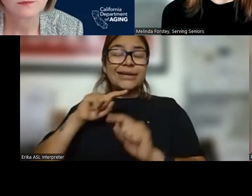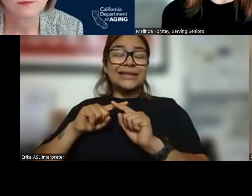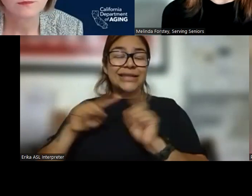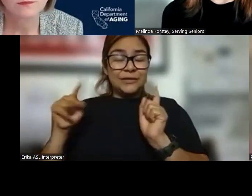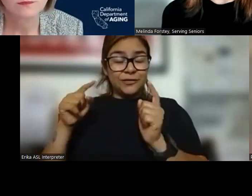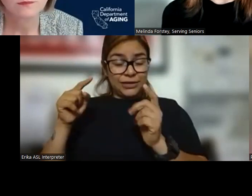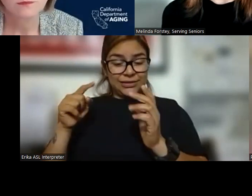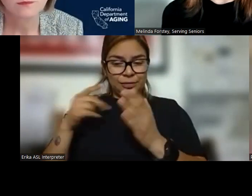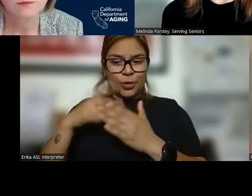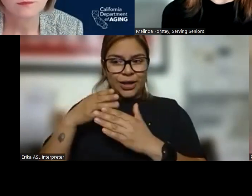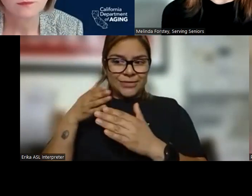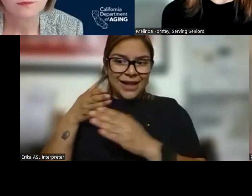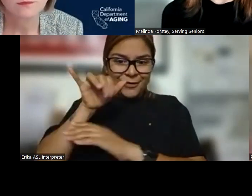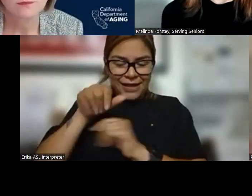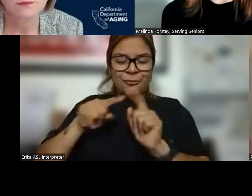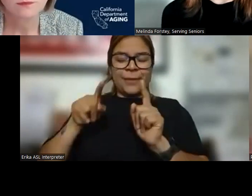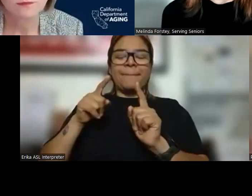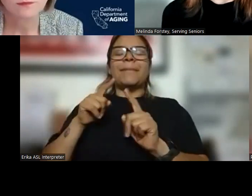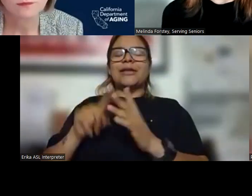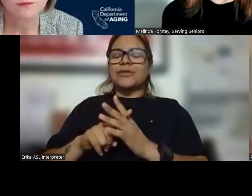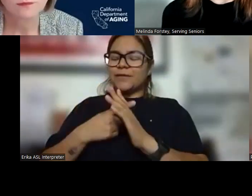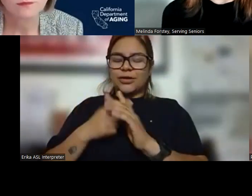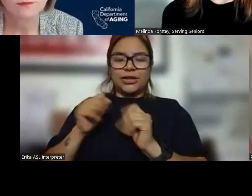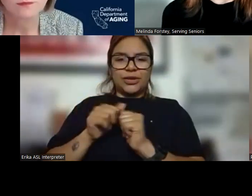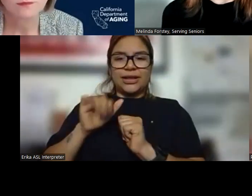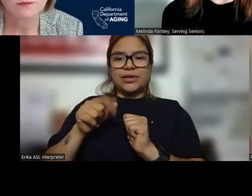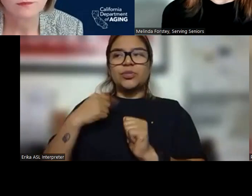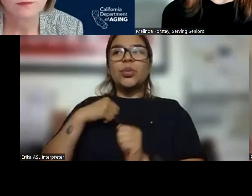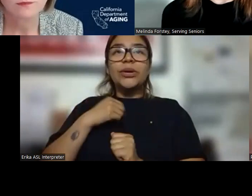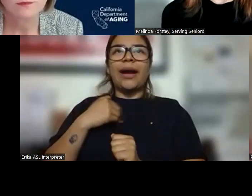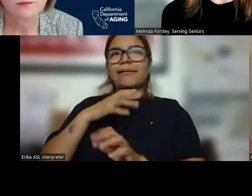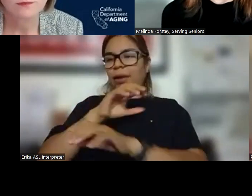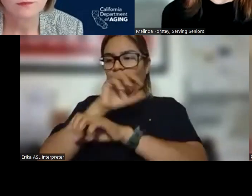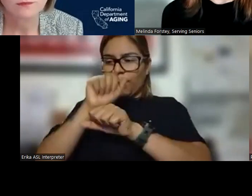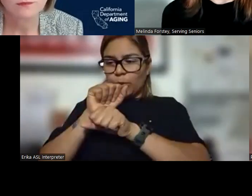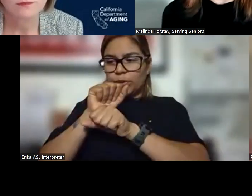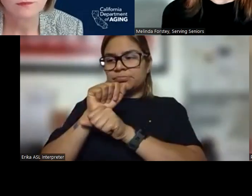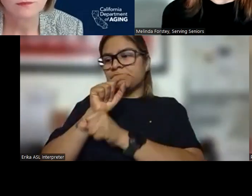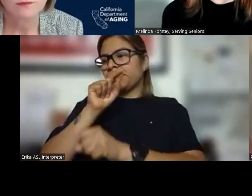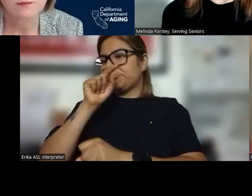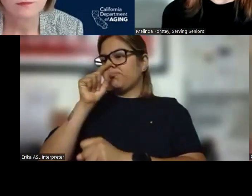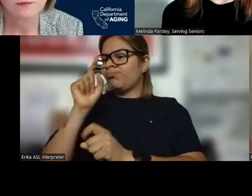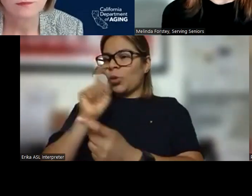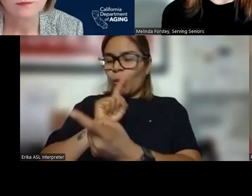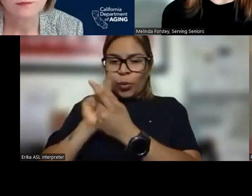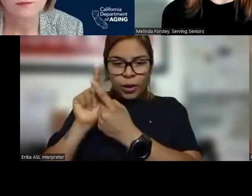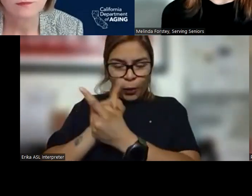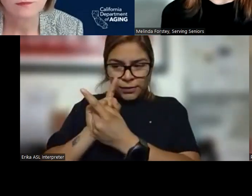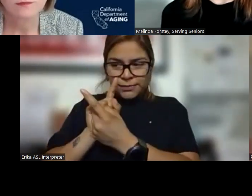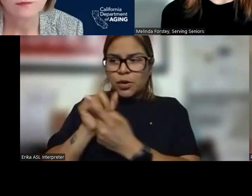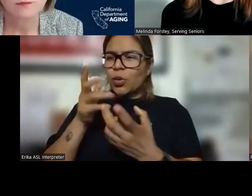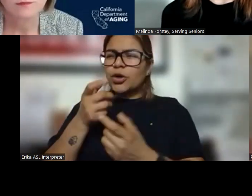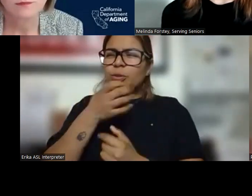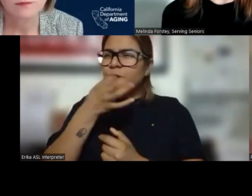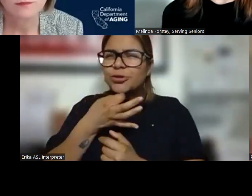housing. We have an appointment, we sit down, we talk about what they're interested in, what